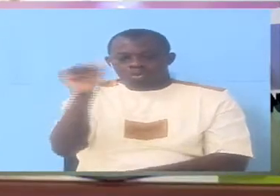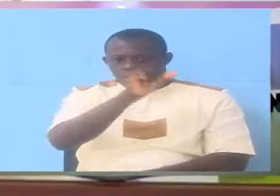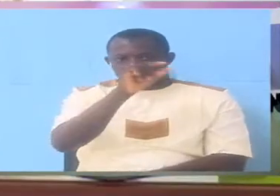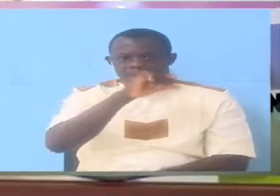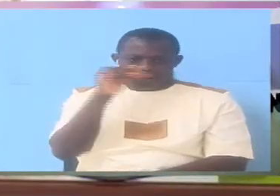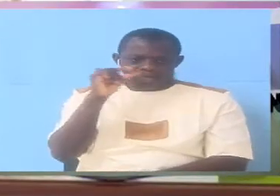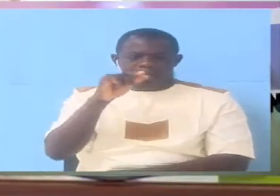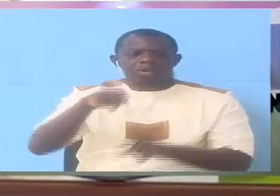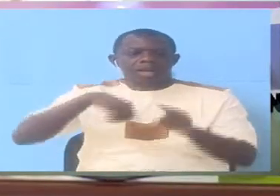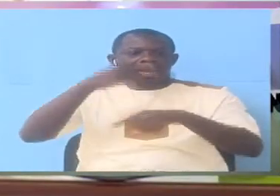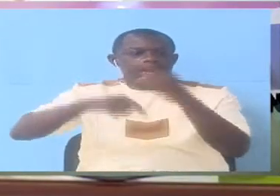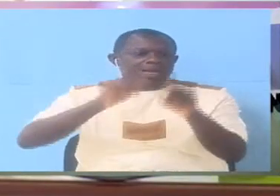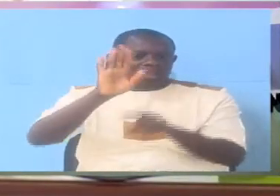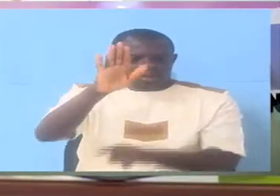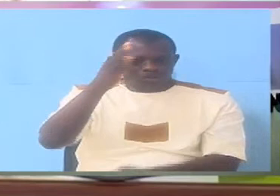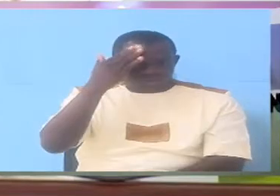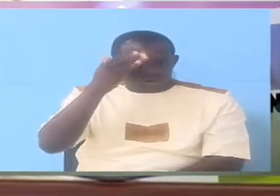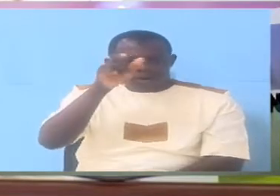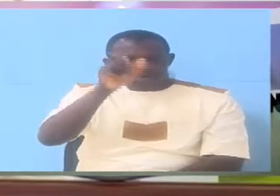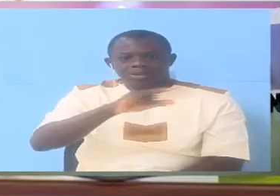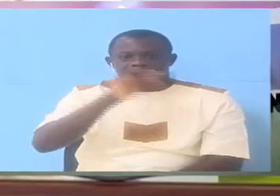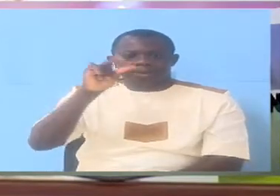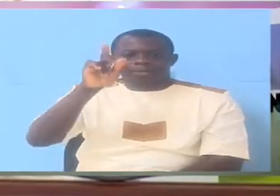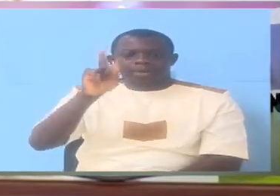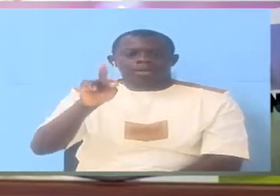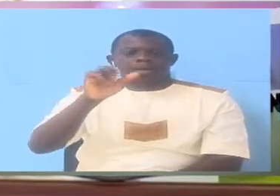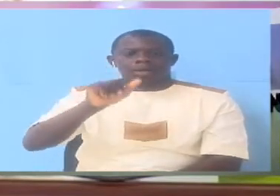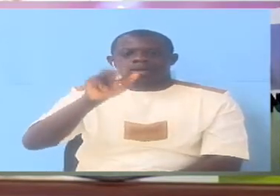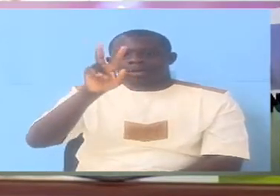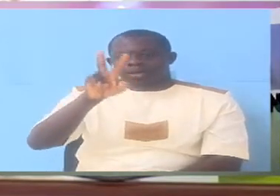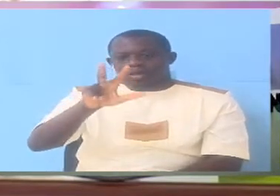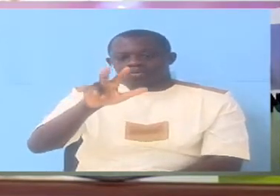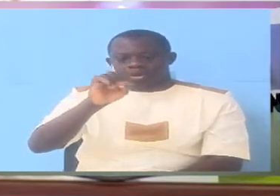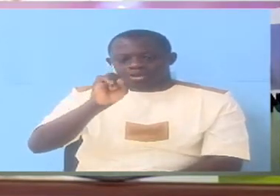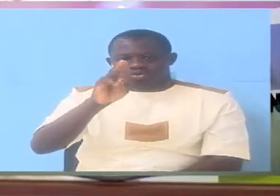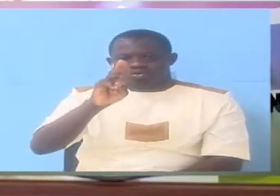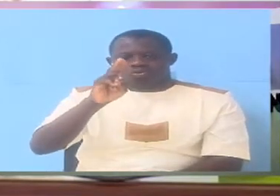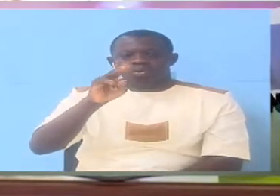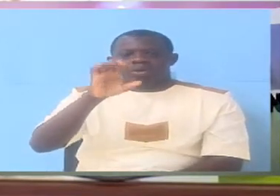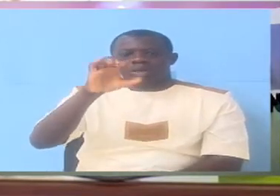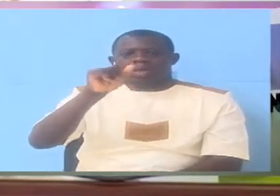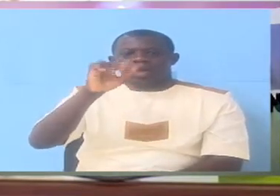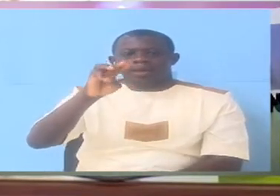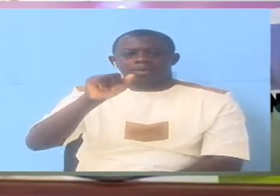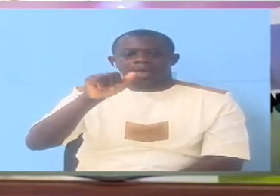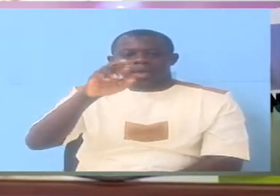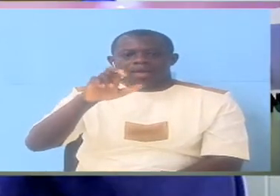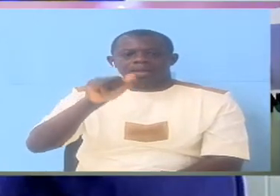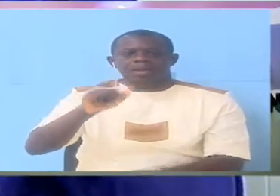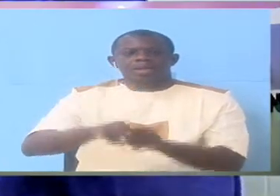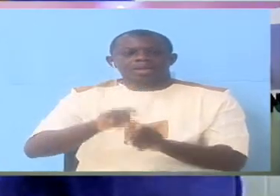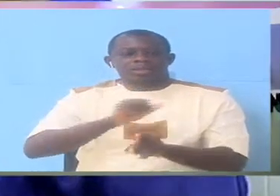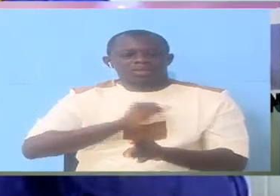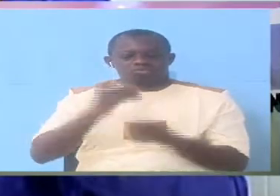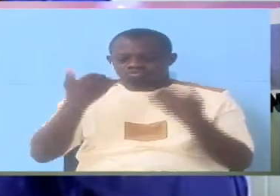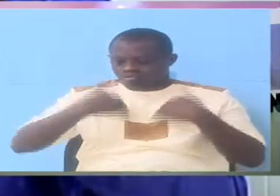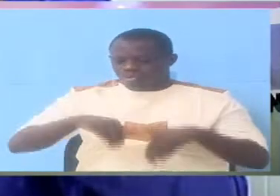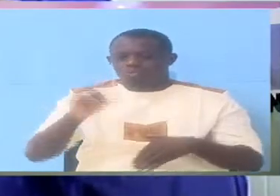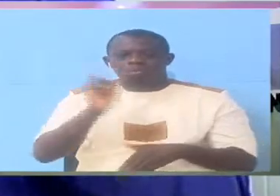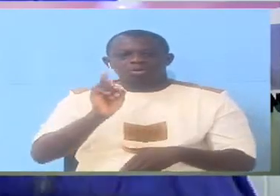later we knew that he was also called Kausu Kamara. How was he dressed? Amundum fensifa nyaji. Ni fatar den di kole